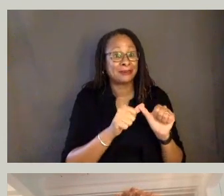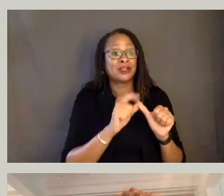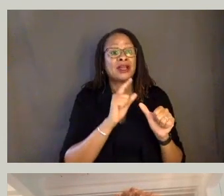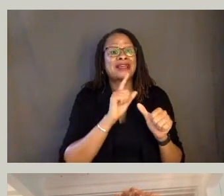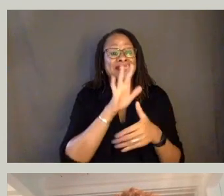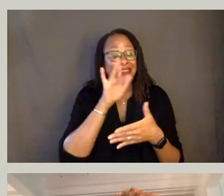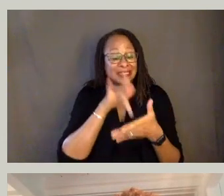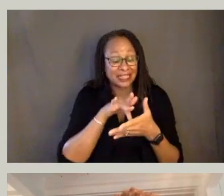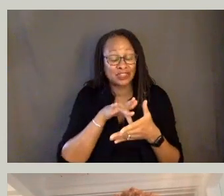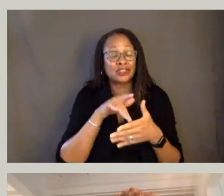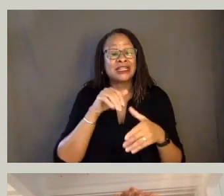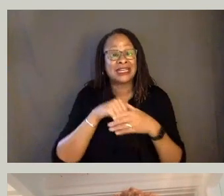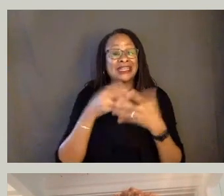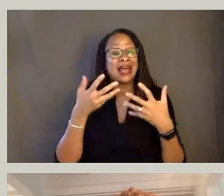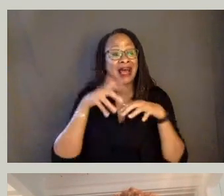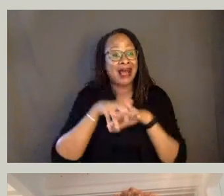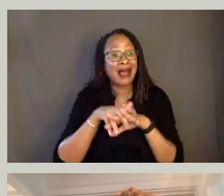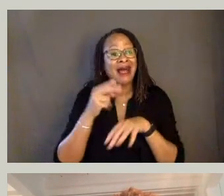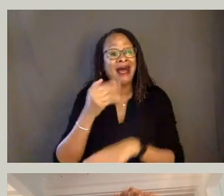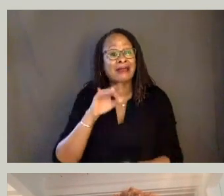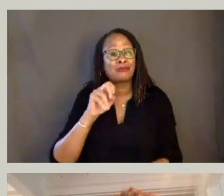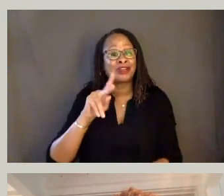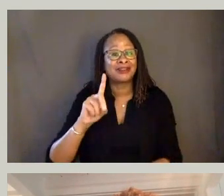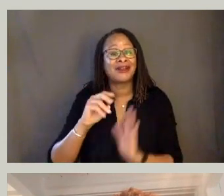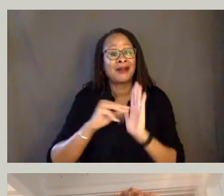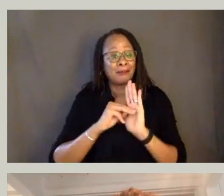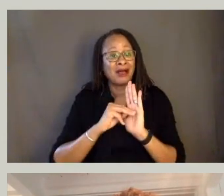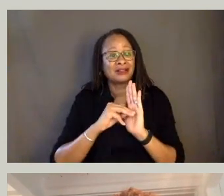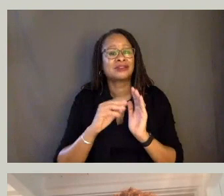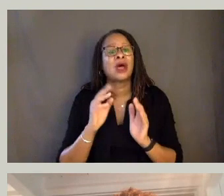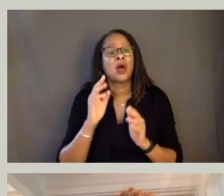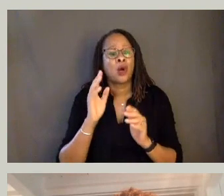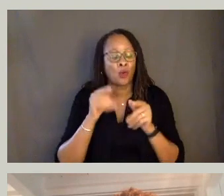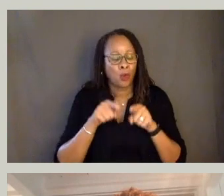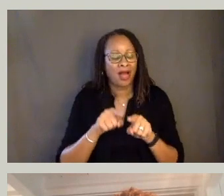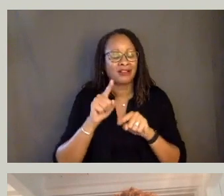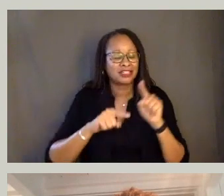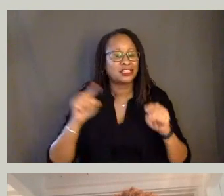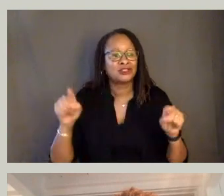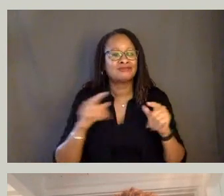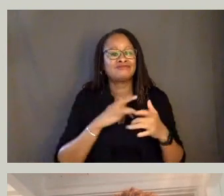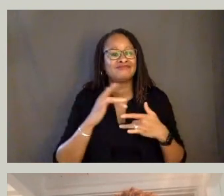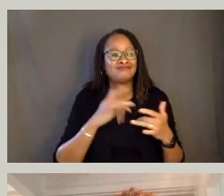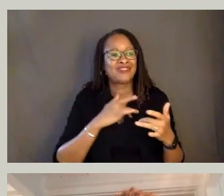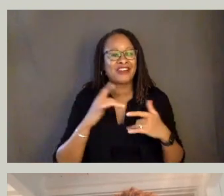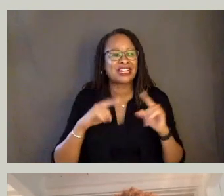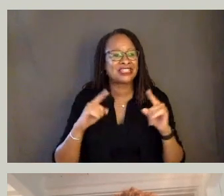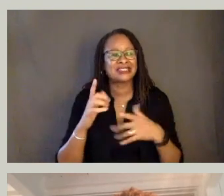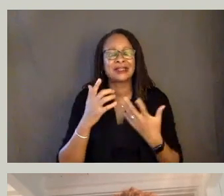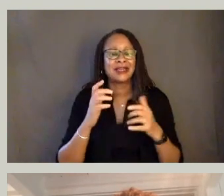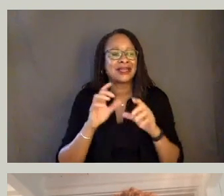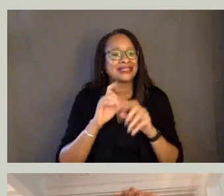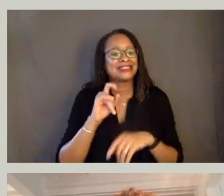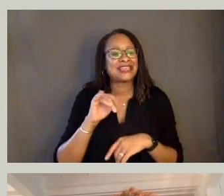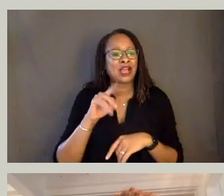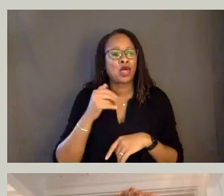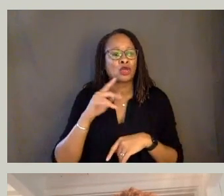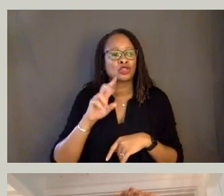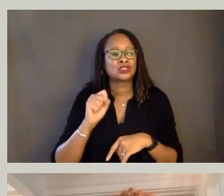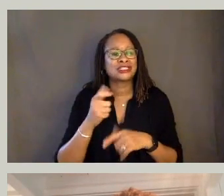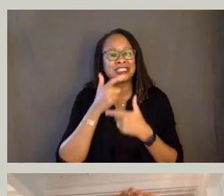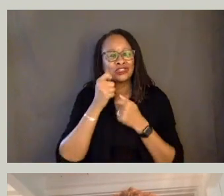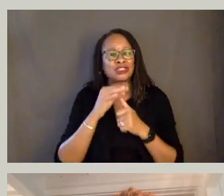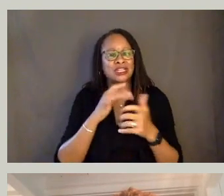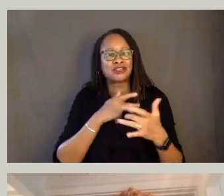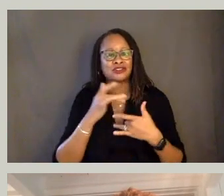financing models while considering various stakeholders' interests and concerns. Yeah, I mean, we know that the